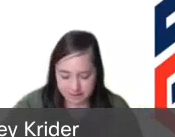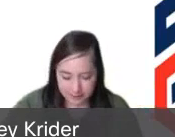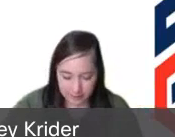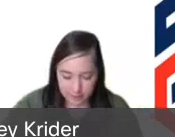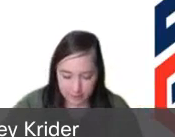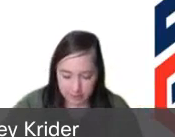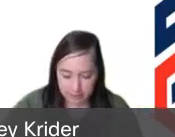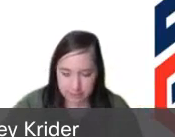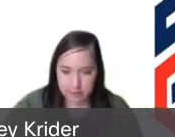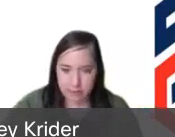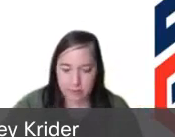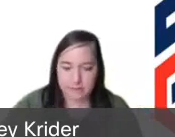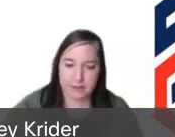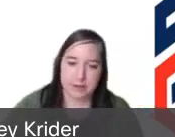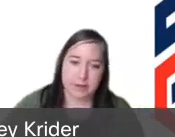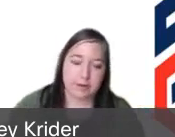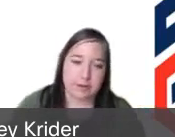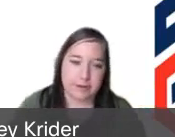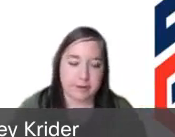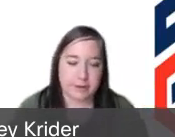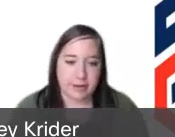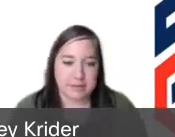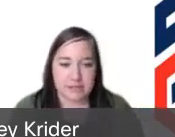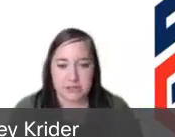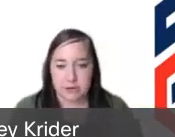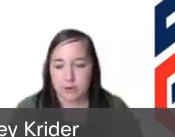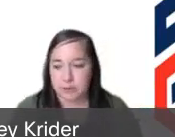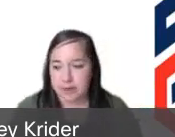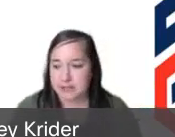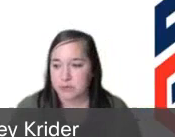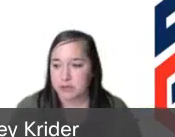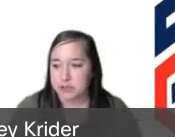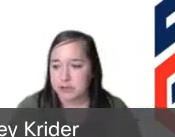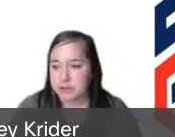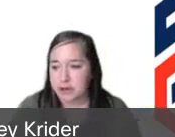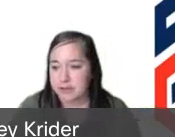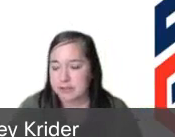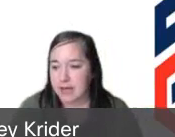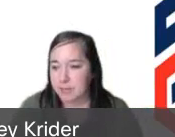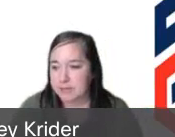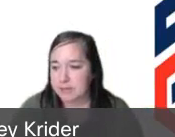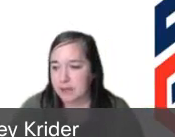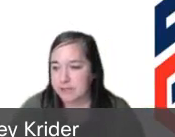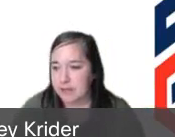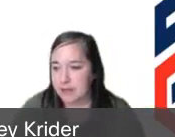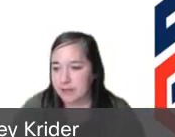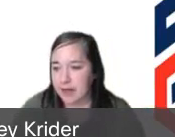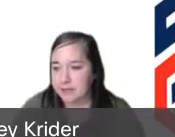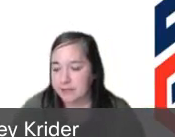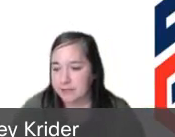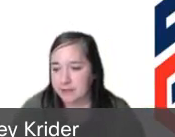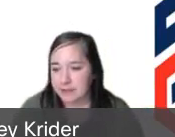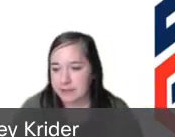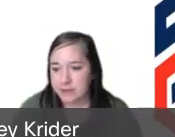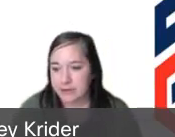then also, one of the earlier discussions around court process, were jury trials stopped? Did that